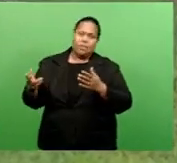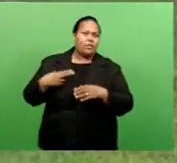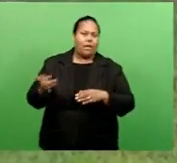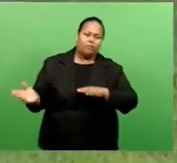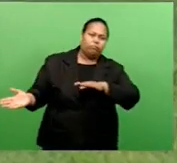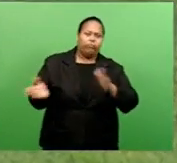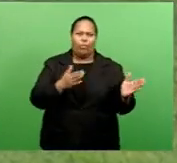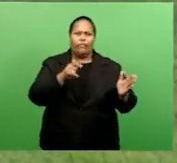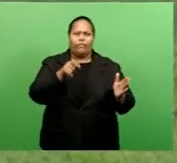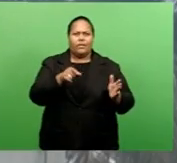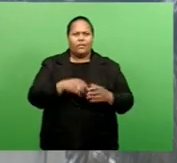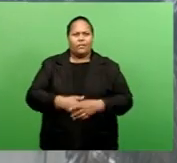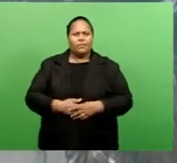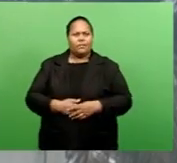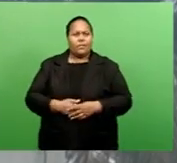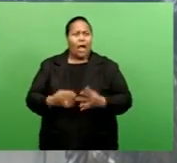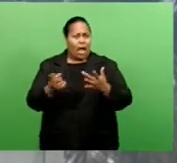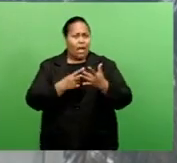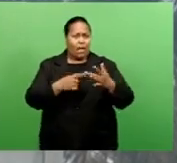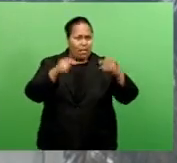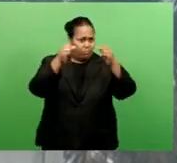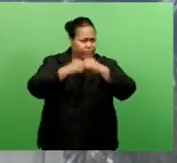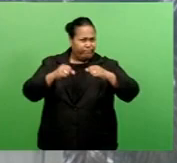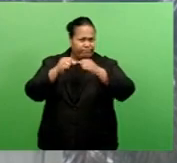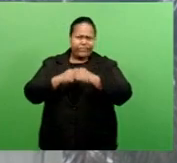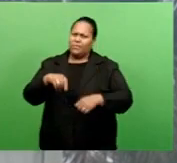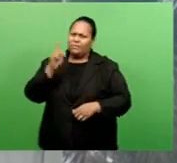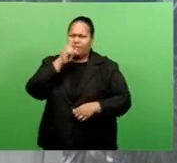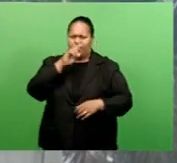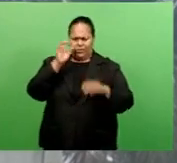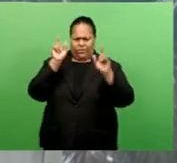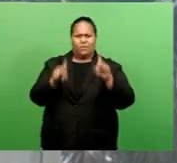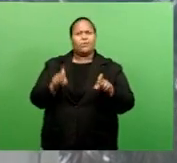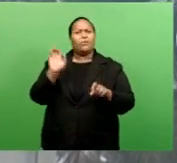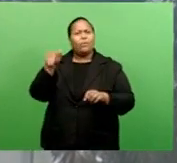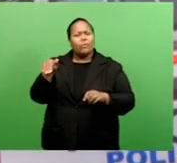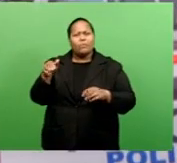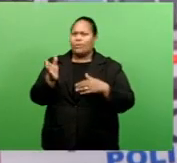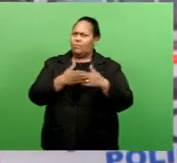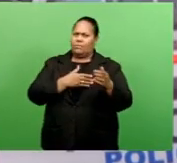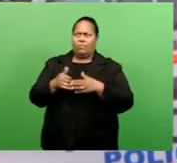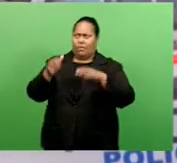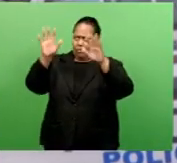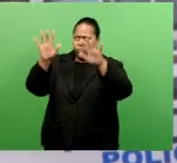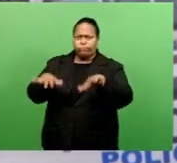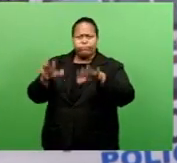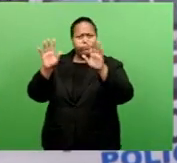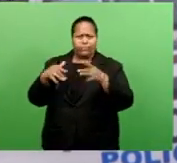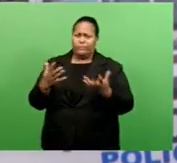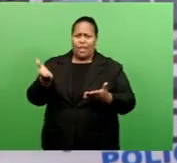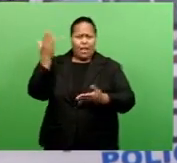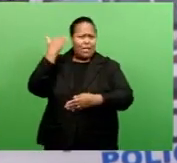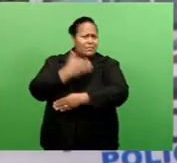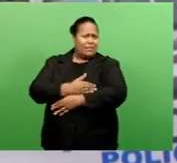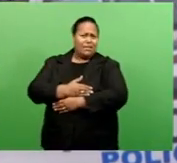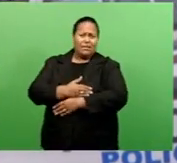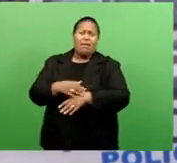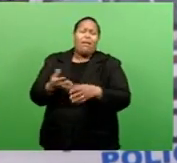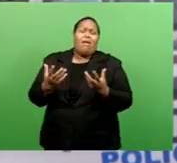settlement, where residents have remained in their homes despite the strong winds and heavy rain. From last night, heavy raining,